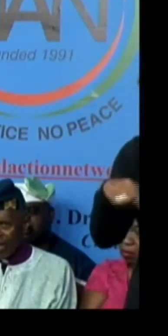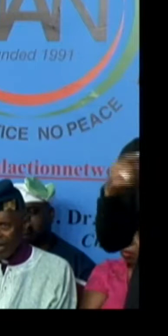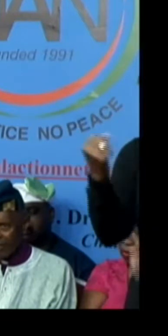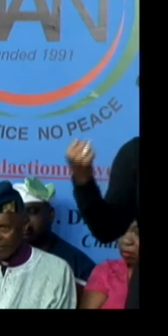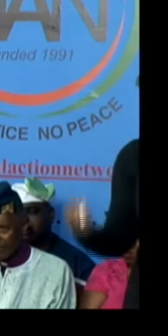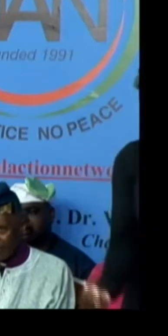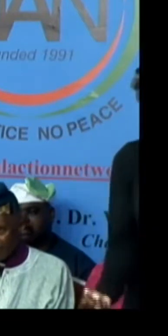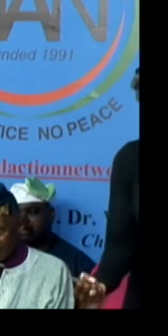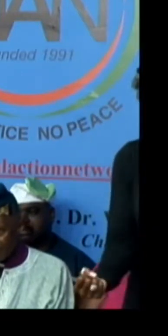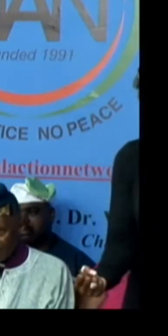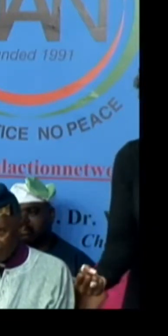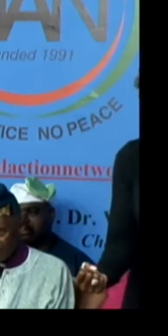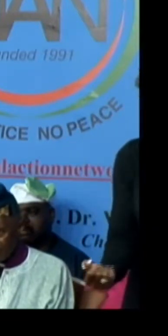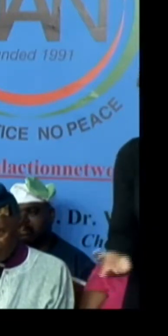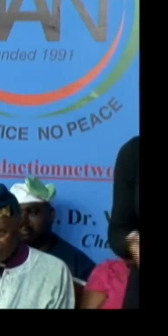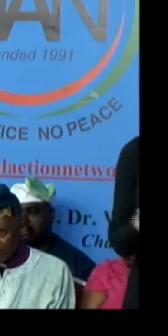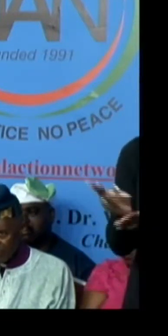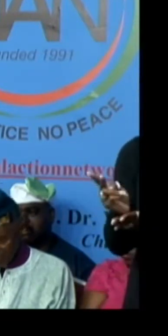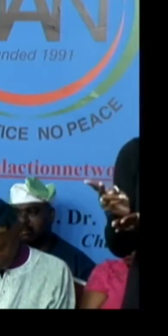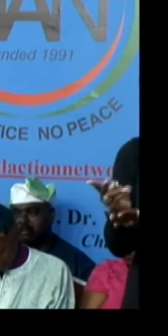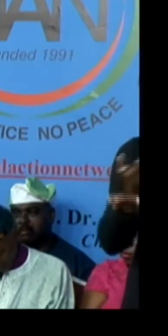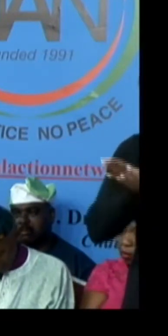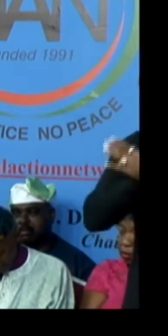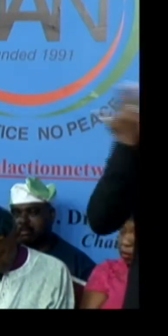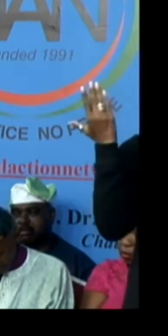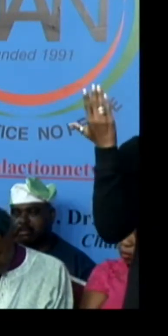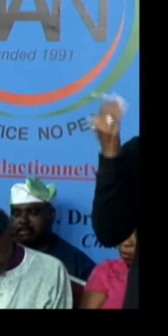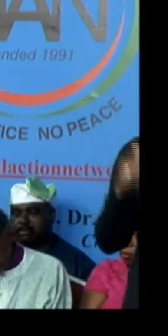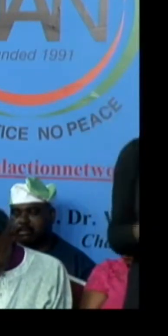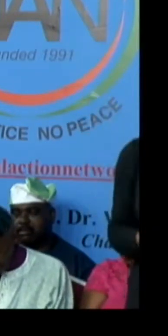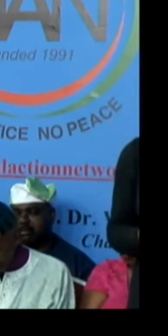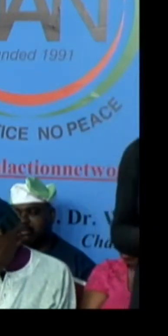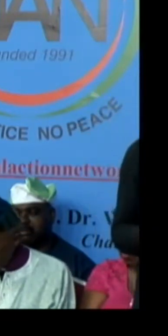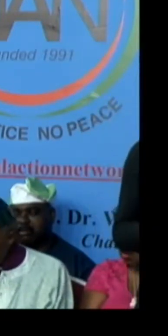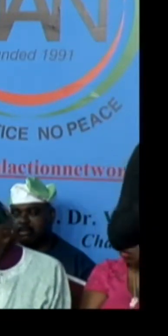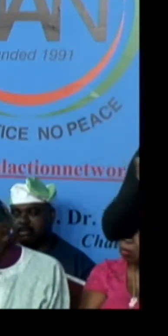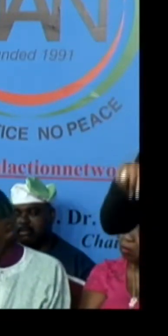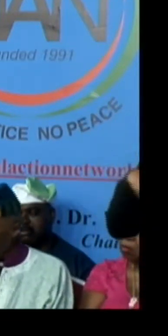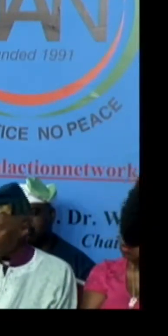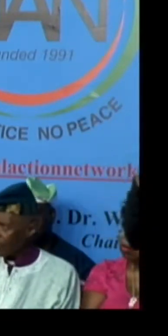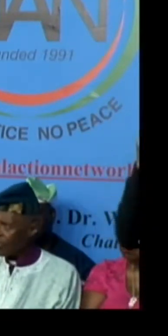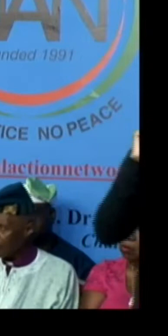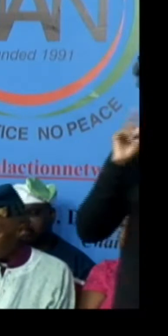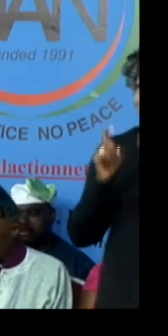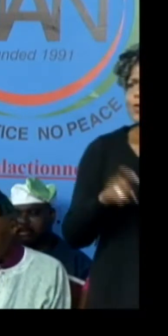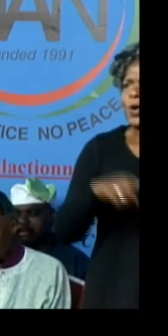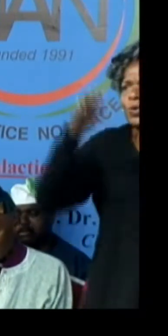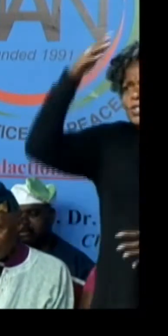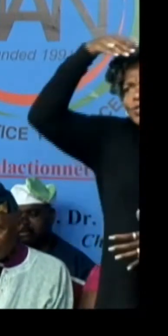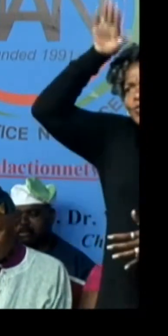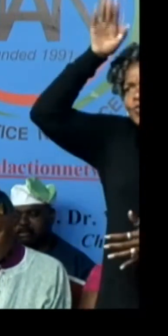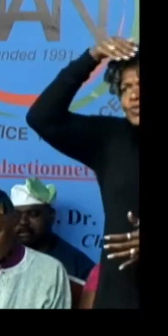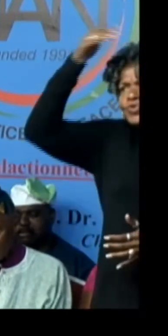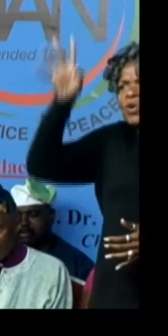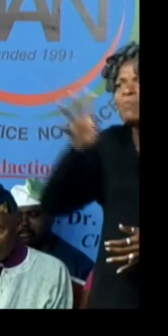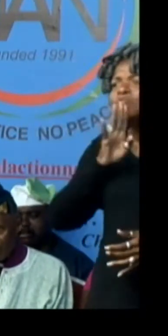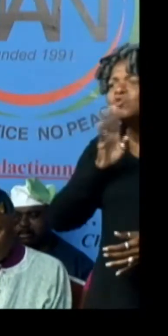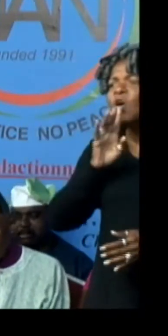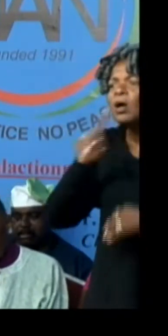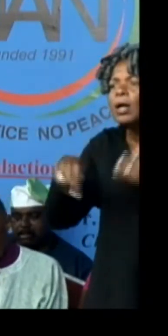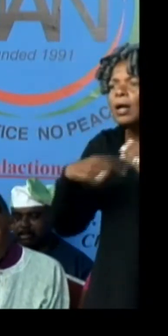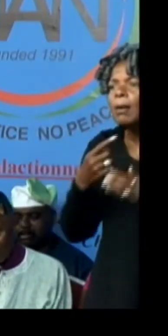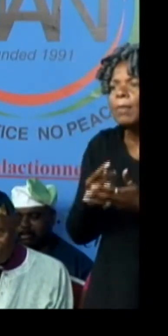suspects, and he's saying it in New York, Don't forget, we